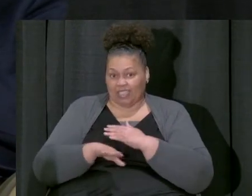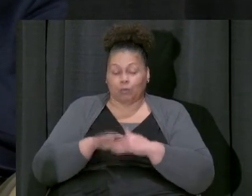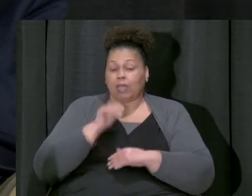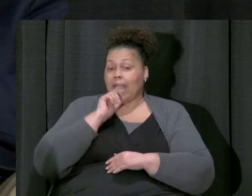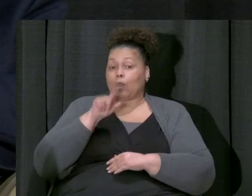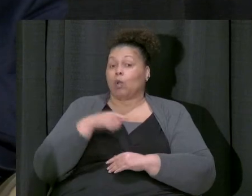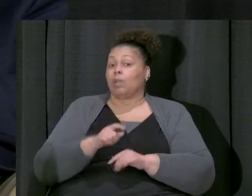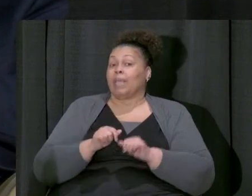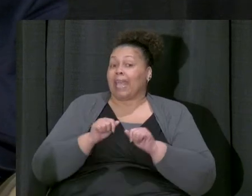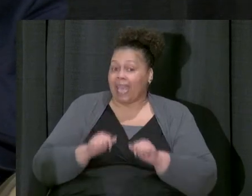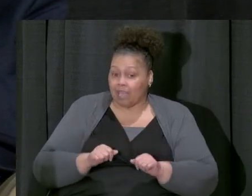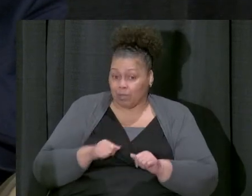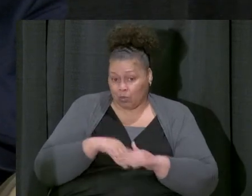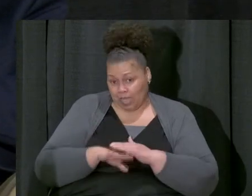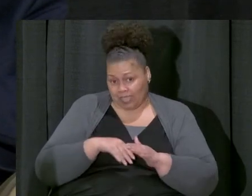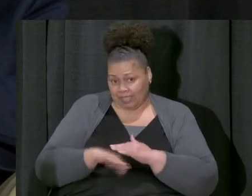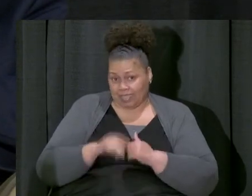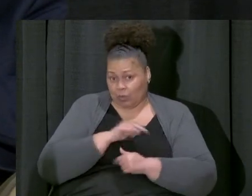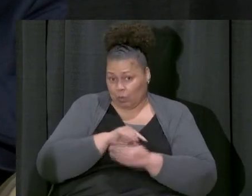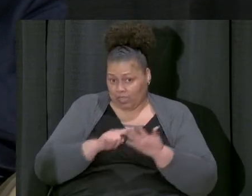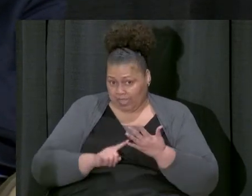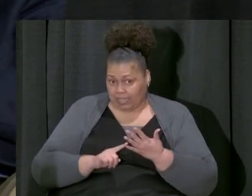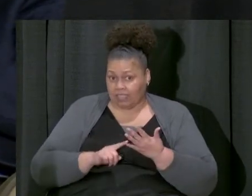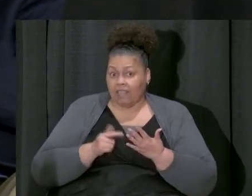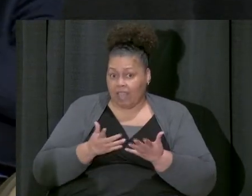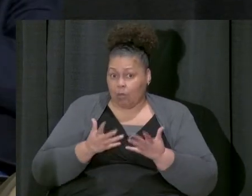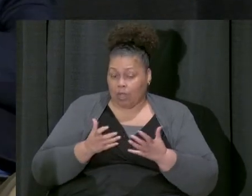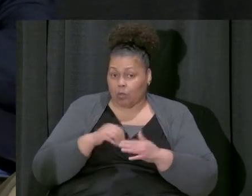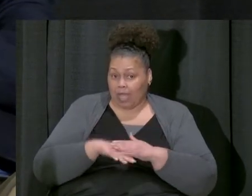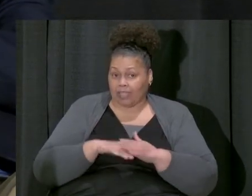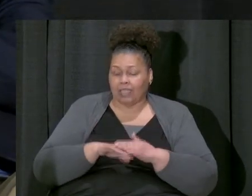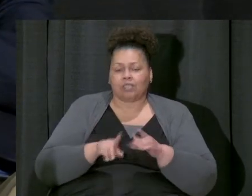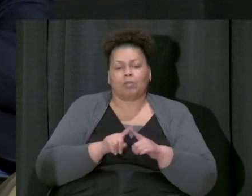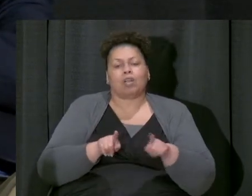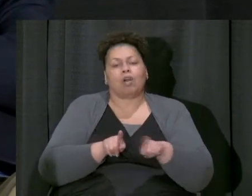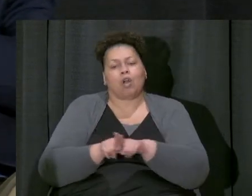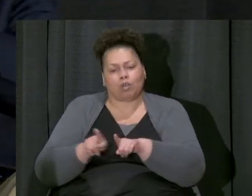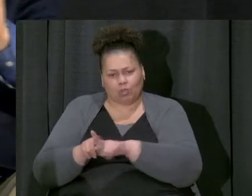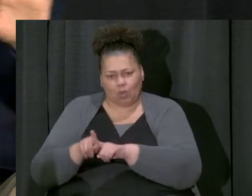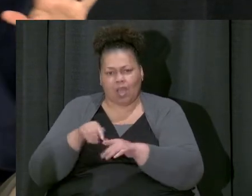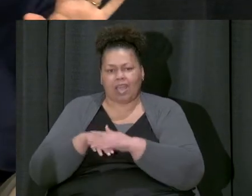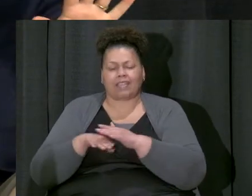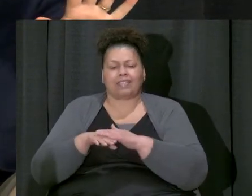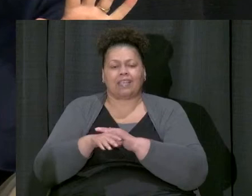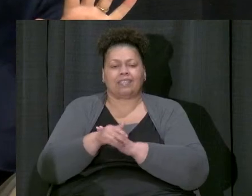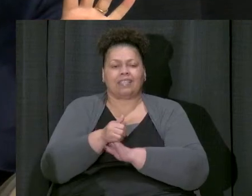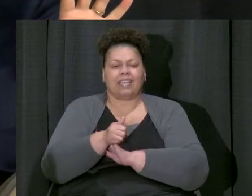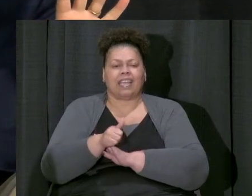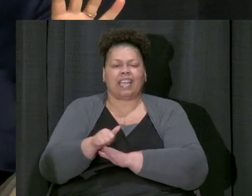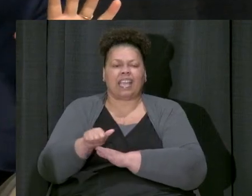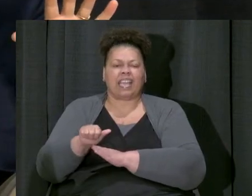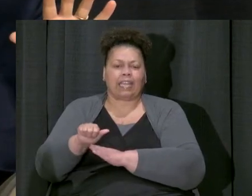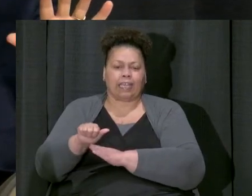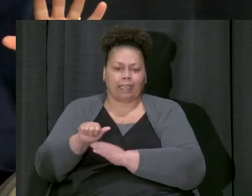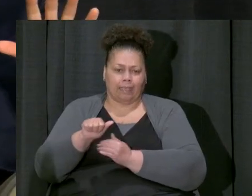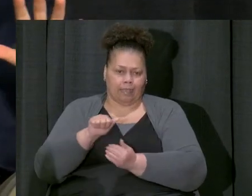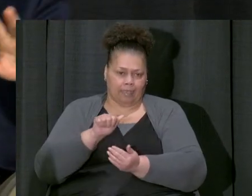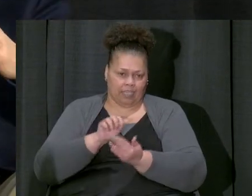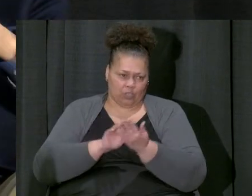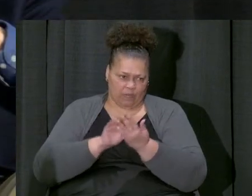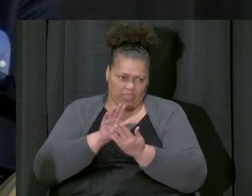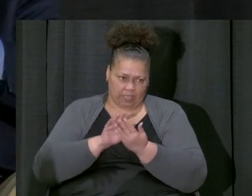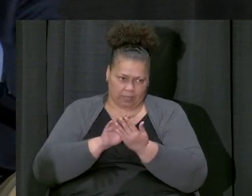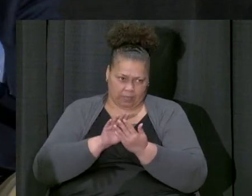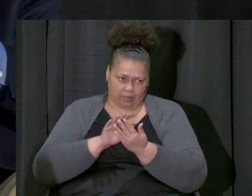access those things where someone cared about access, but they'd be able to access any interface.